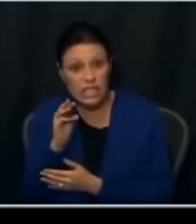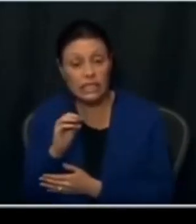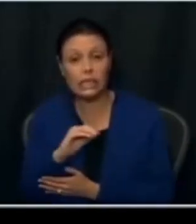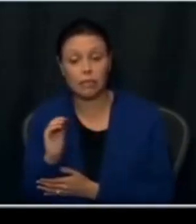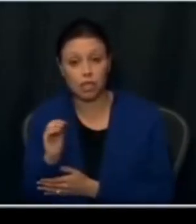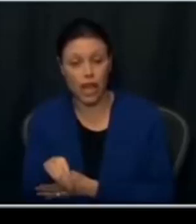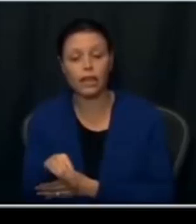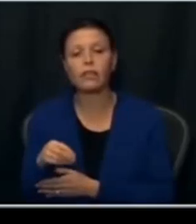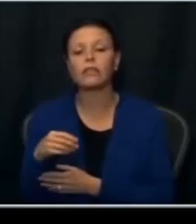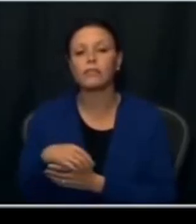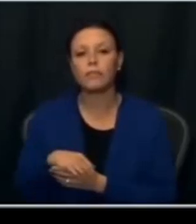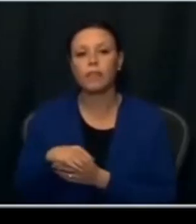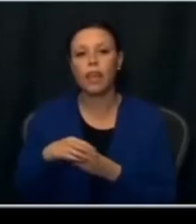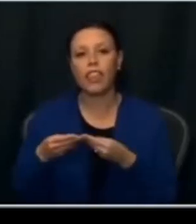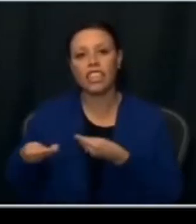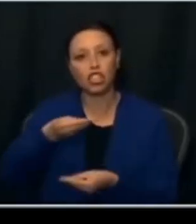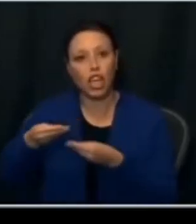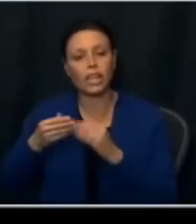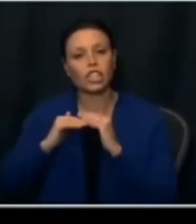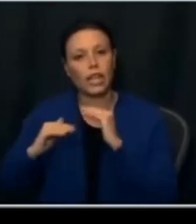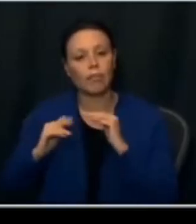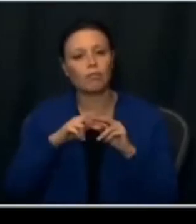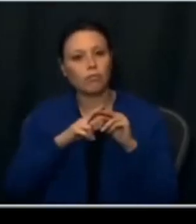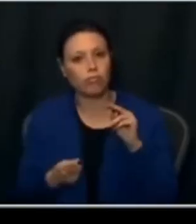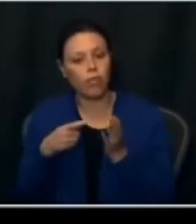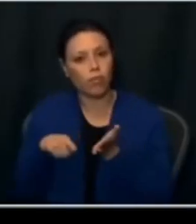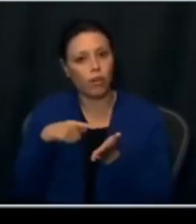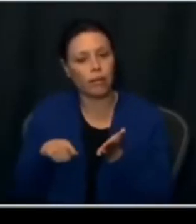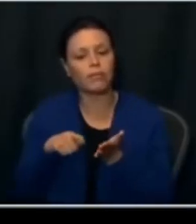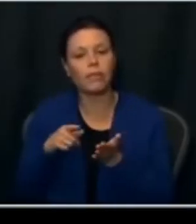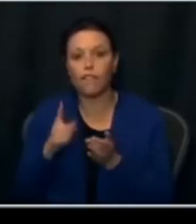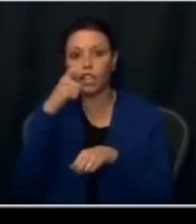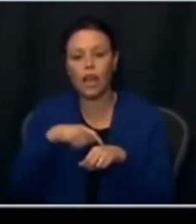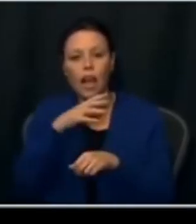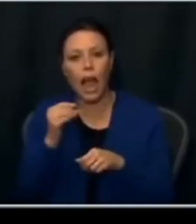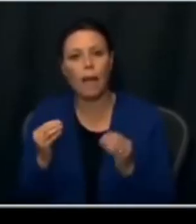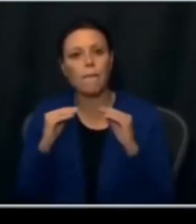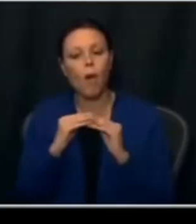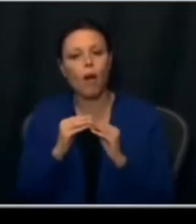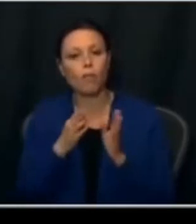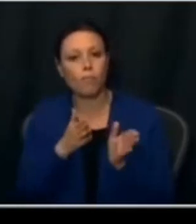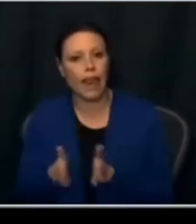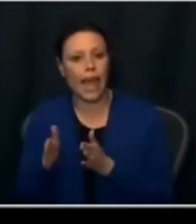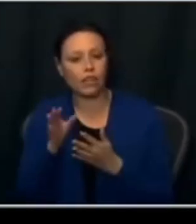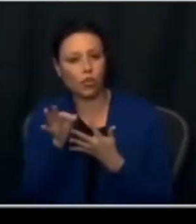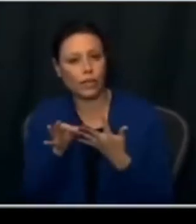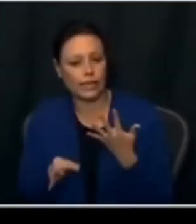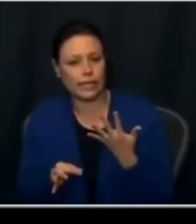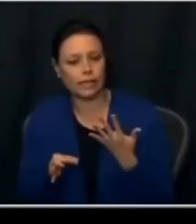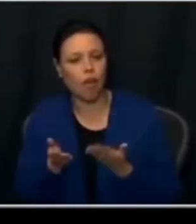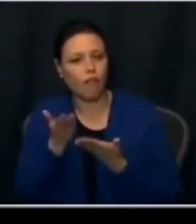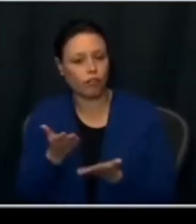We stabilized the exchange, lowering premiums for the first time, and brought back more plan choices. We have set